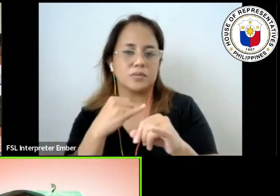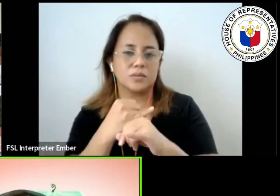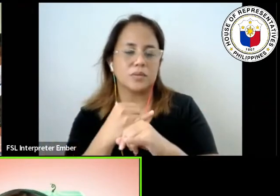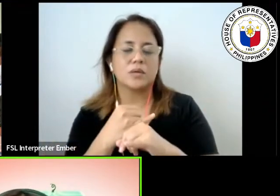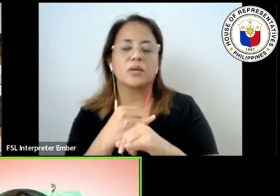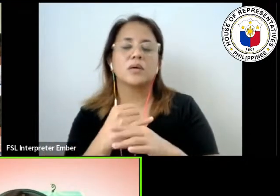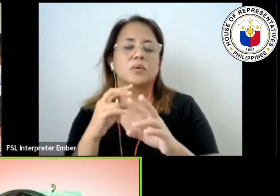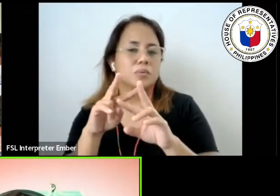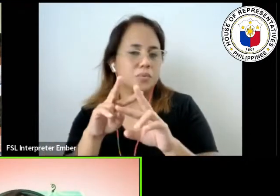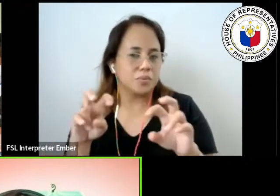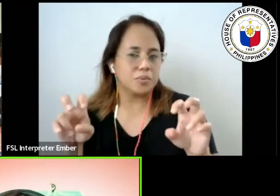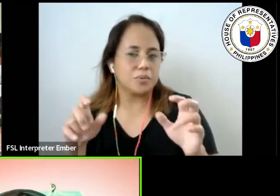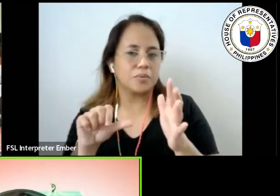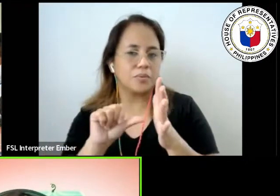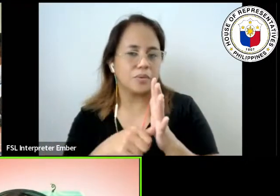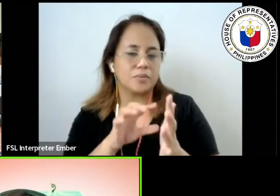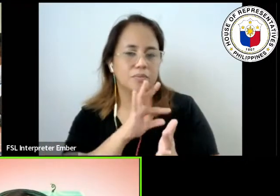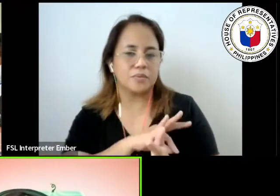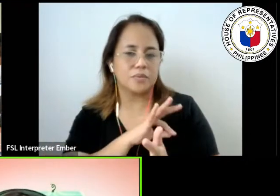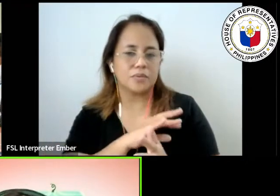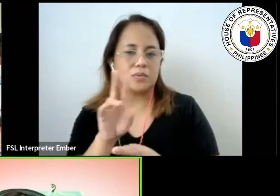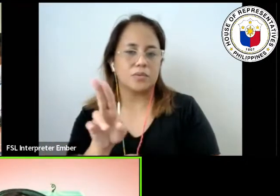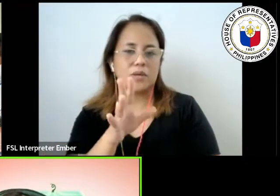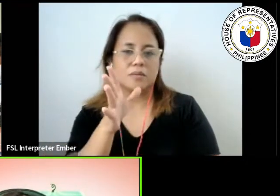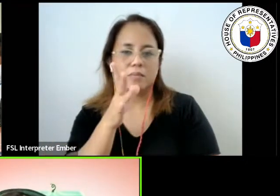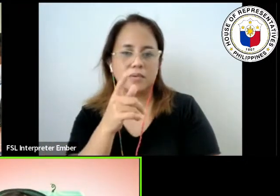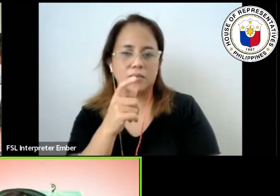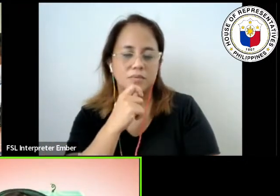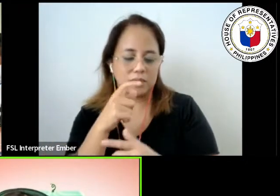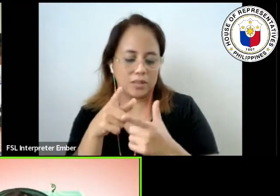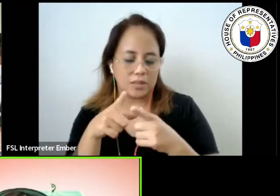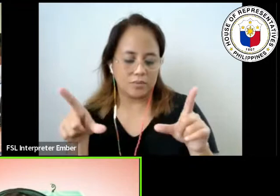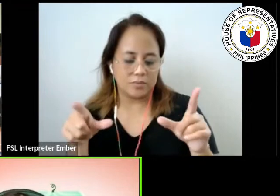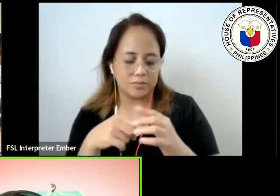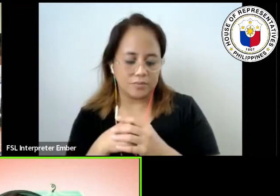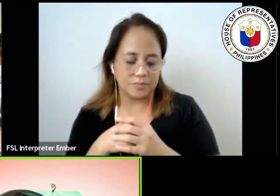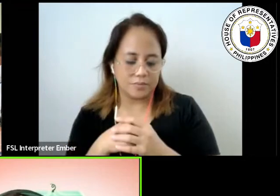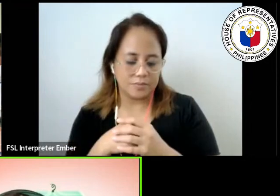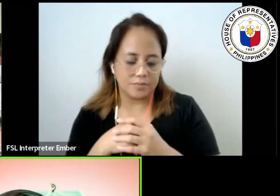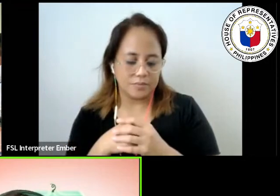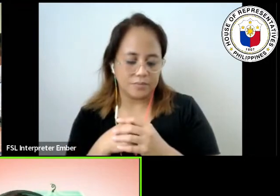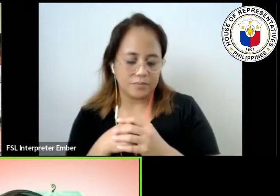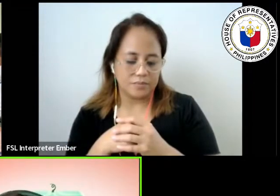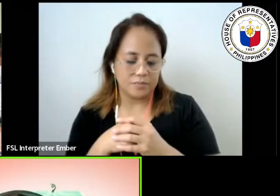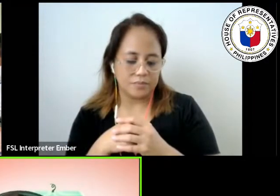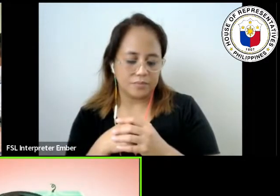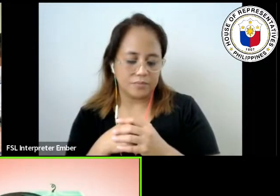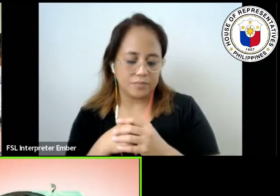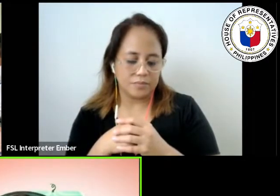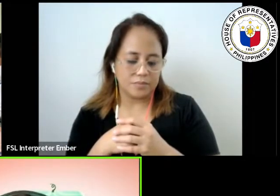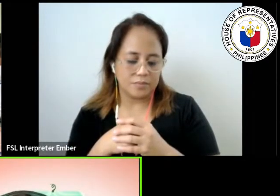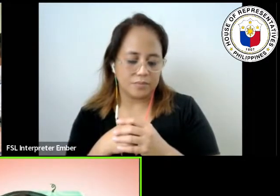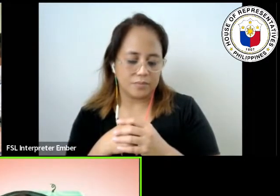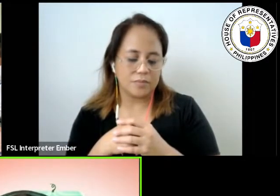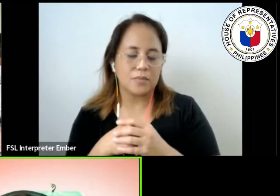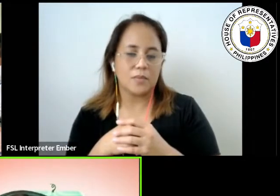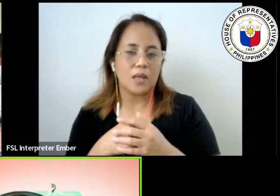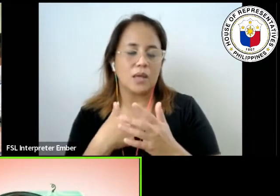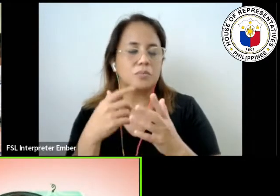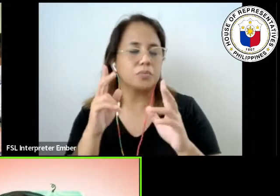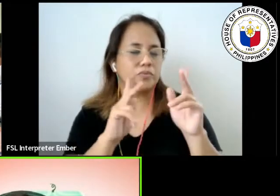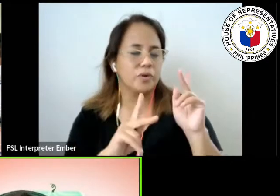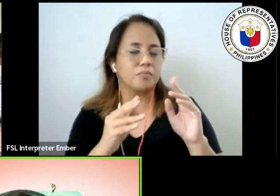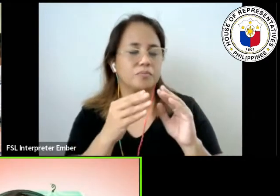studies that highlight the benefits of using mother tongue as the language of instruction. So children not only learn and perform